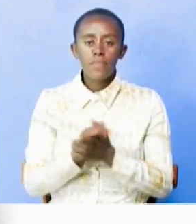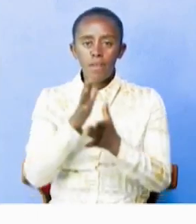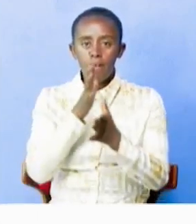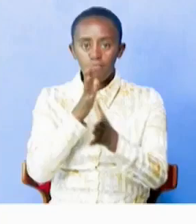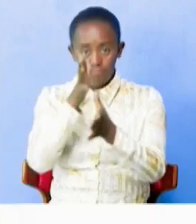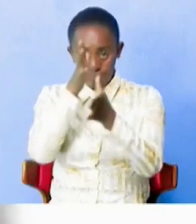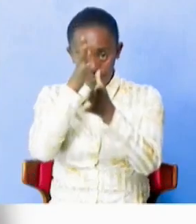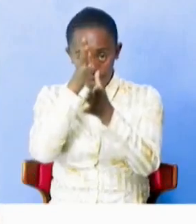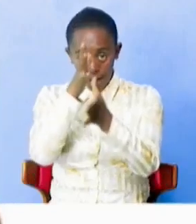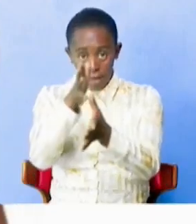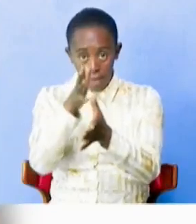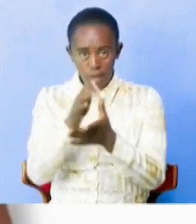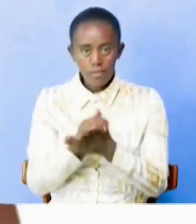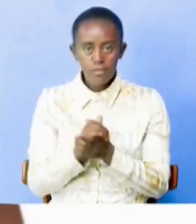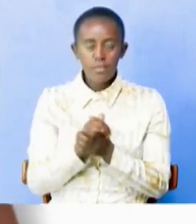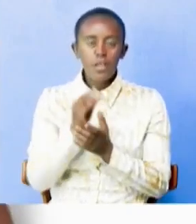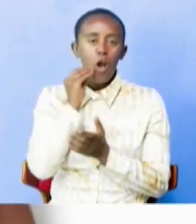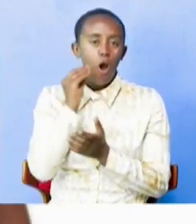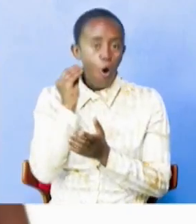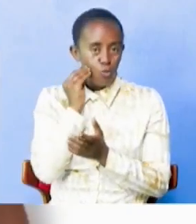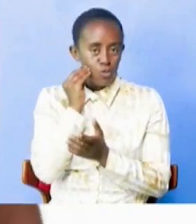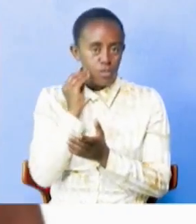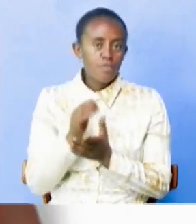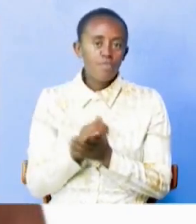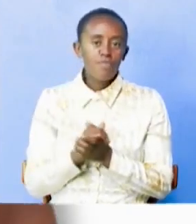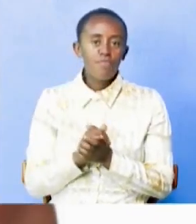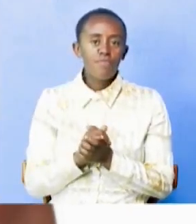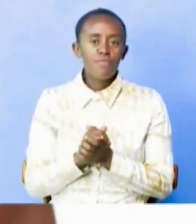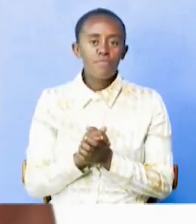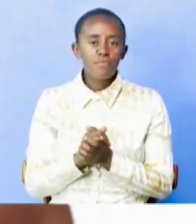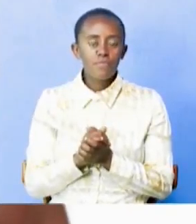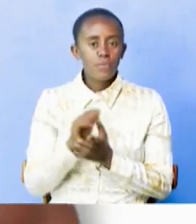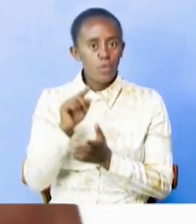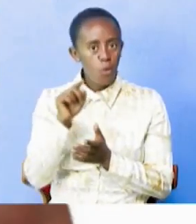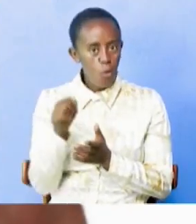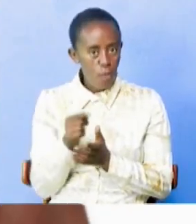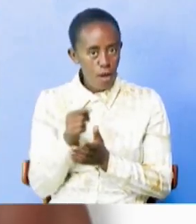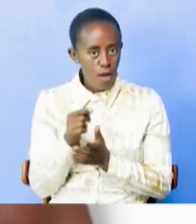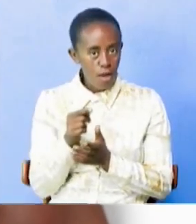grandparents' house, comma,